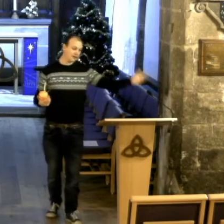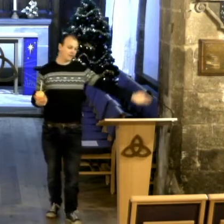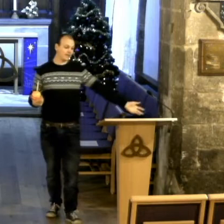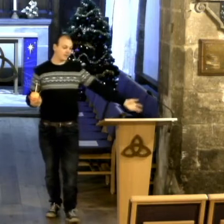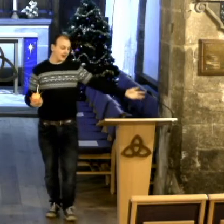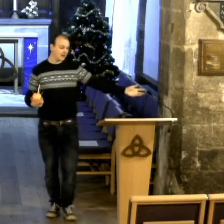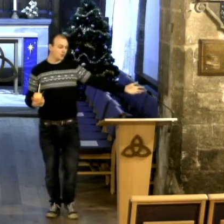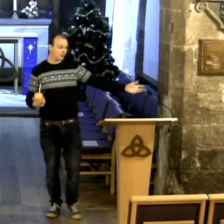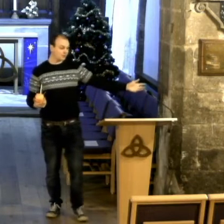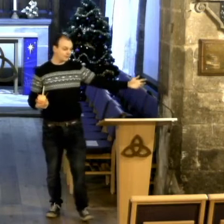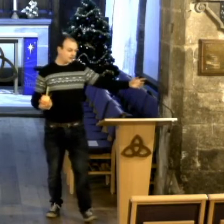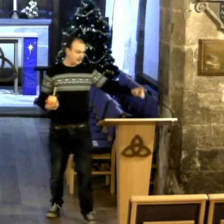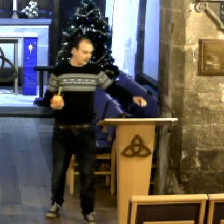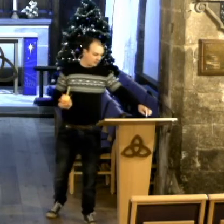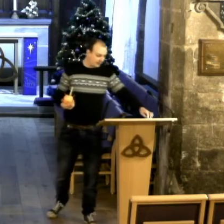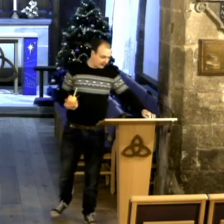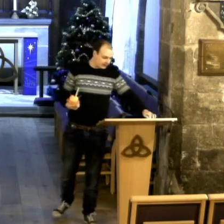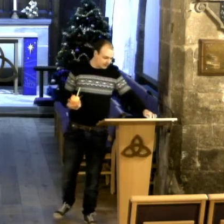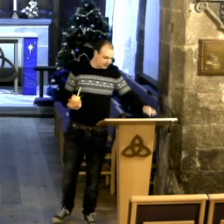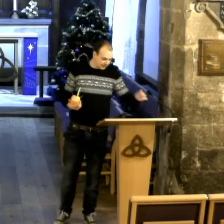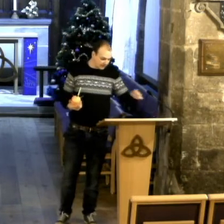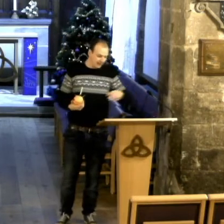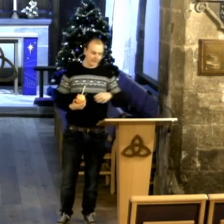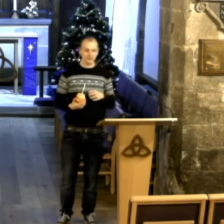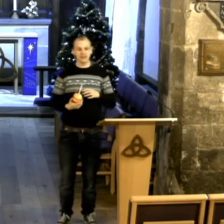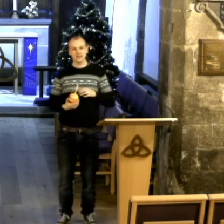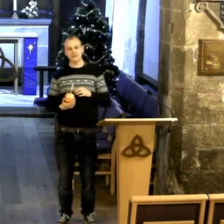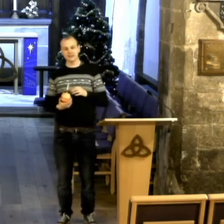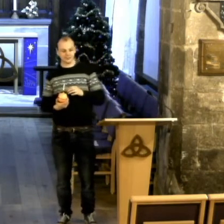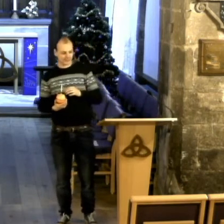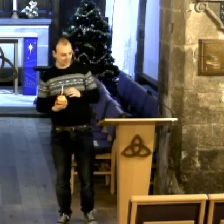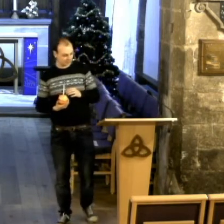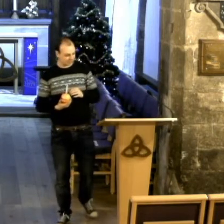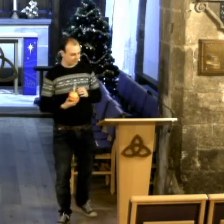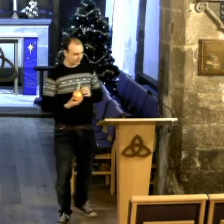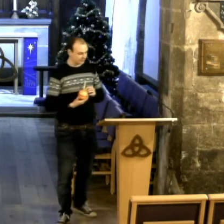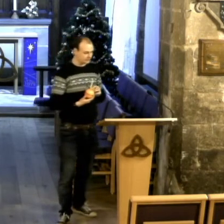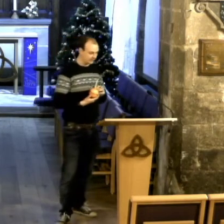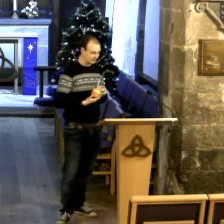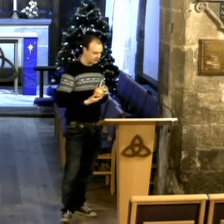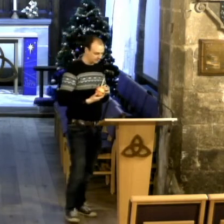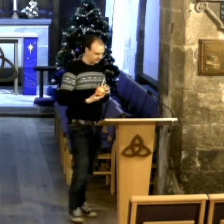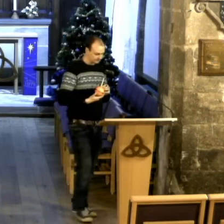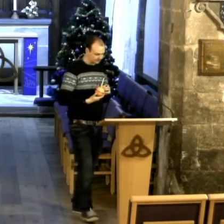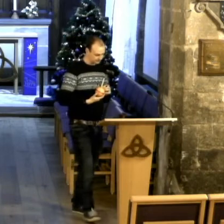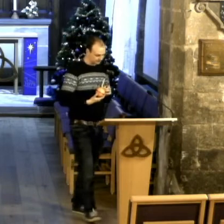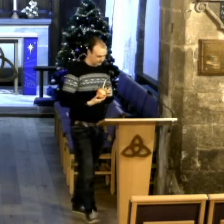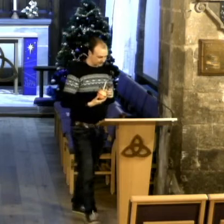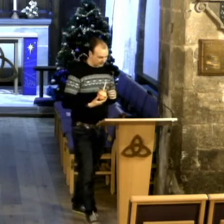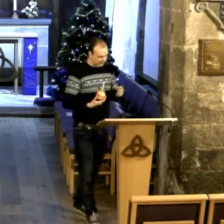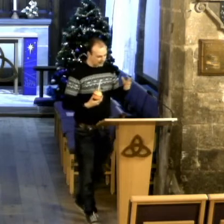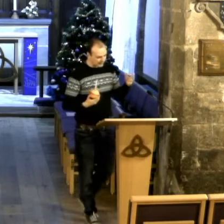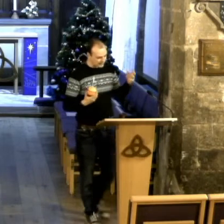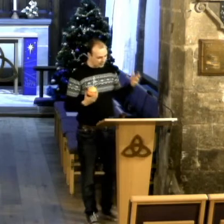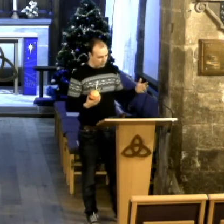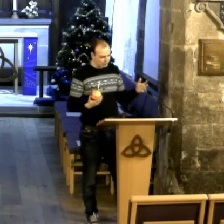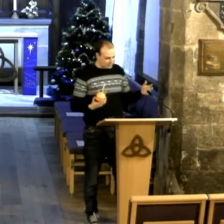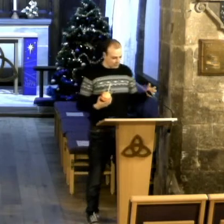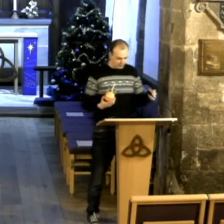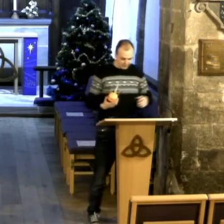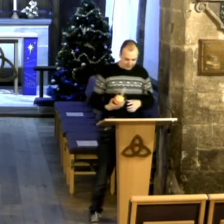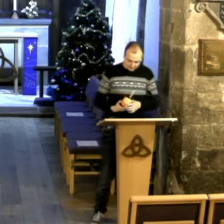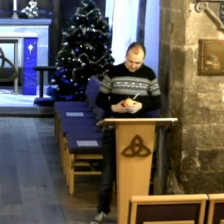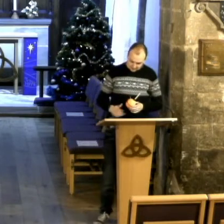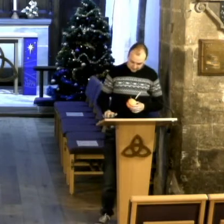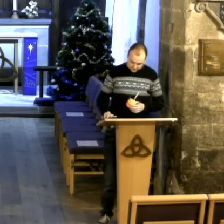or our favourite animal. Let's just think about those things and give thanks to God for those things. And also